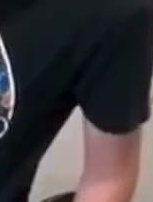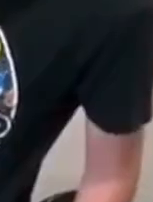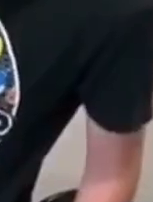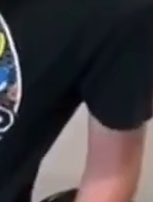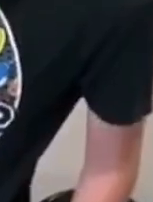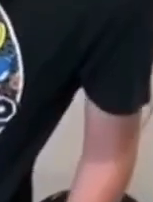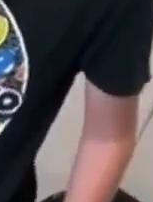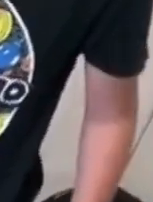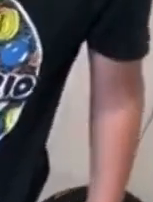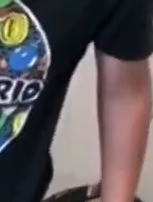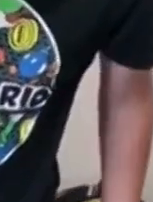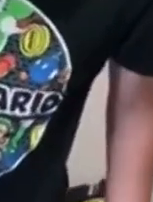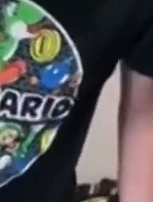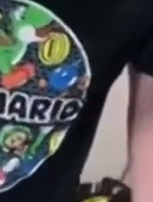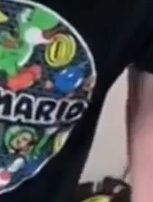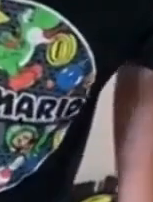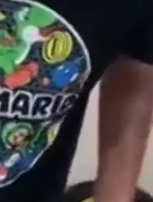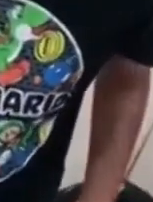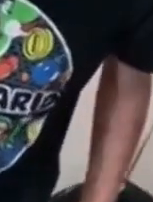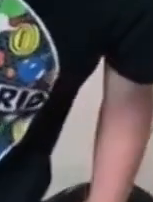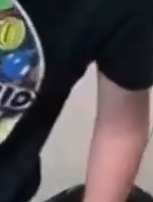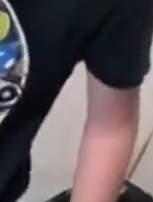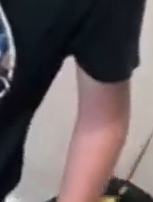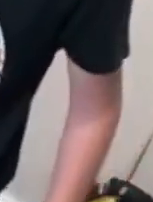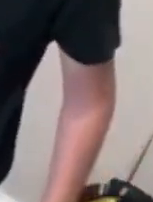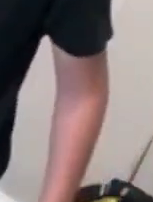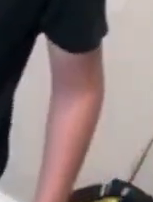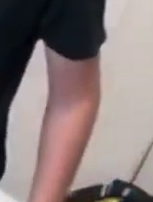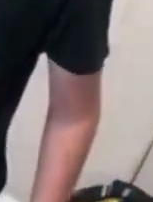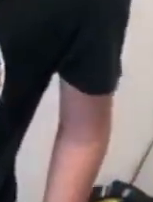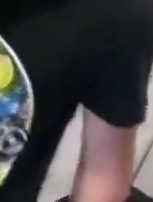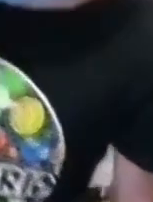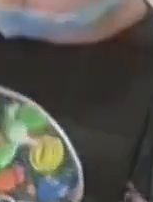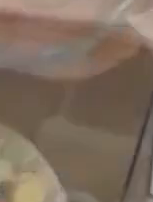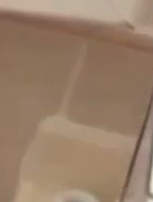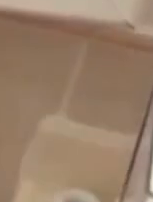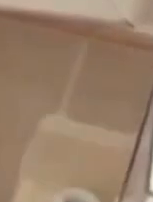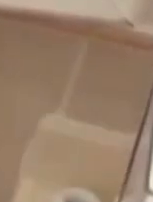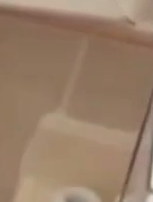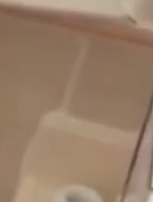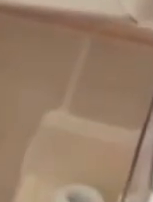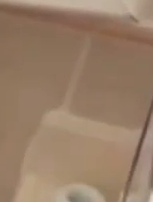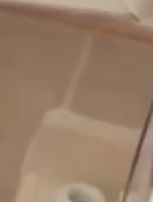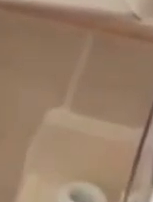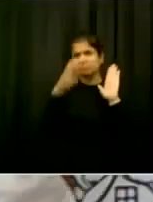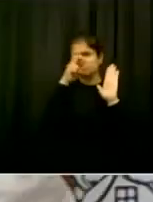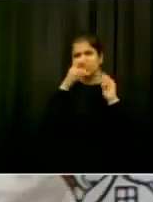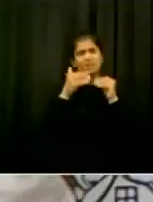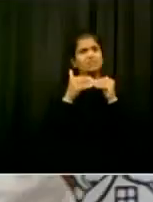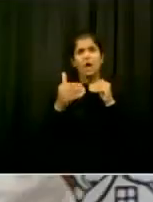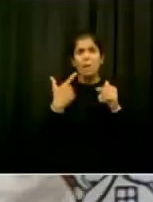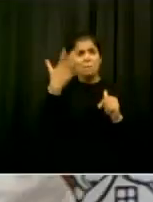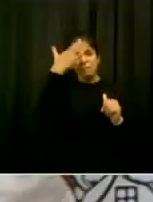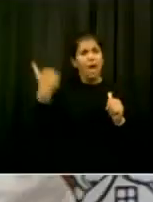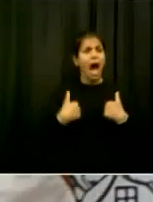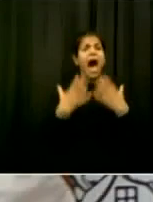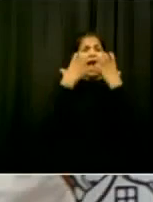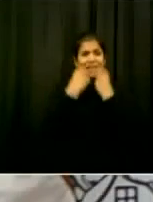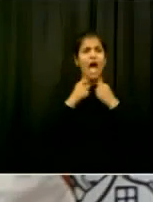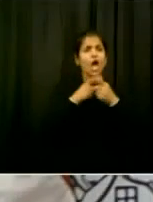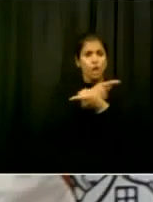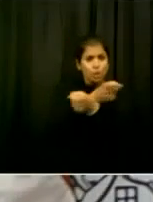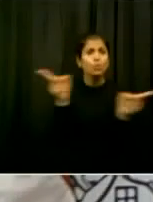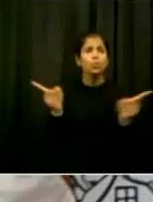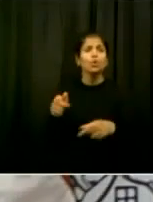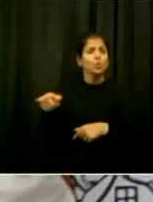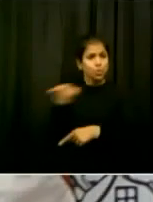trigger point. At 3%, the shift happens, the city currently sitting at 2.6%. If we get to the point where we have